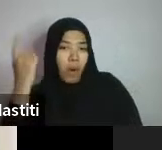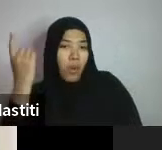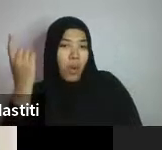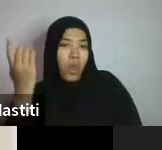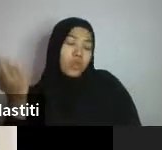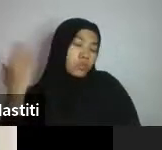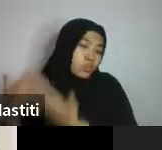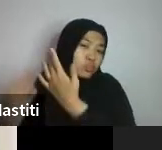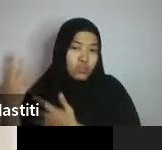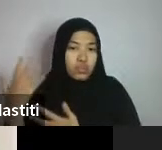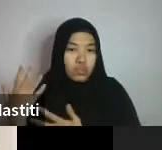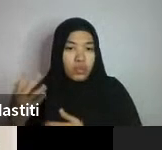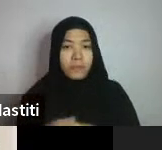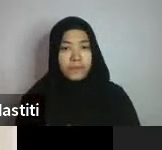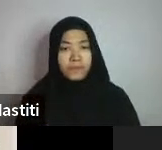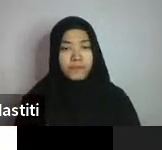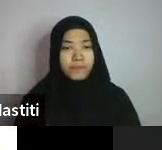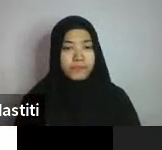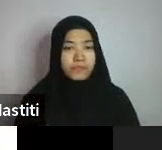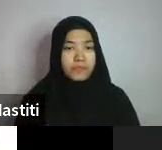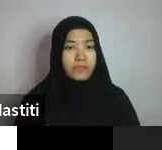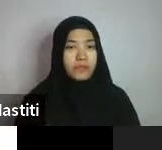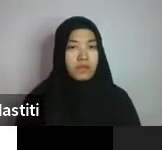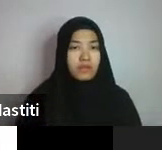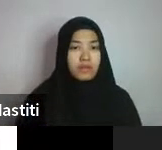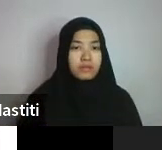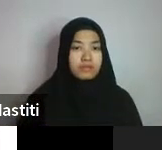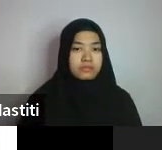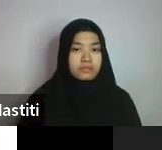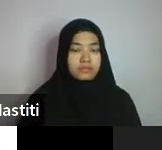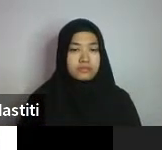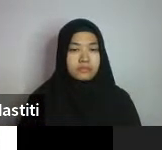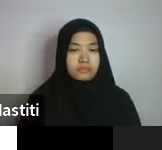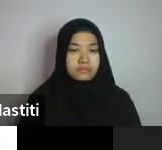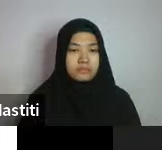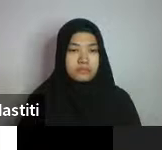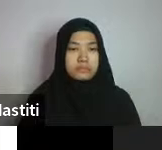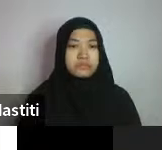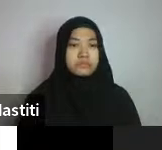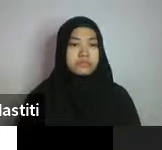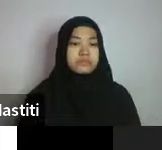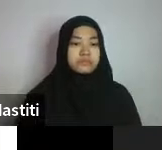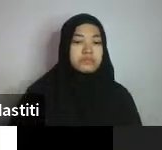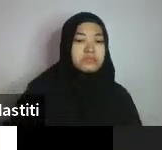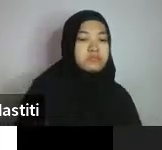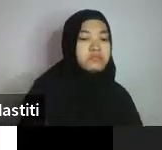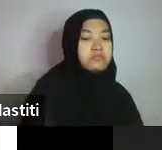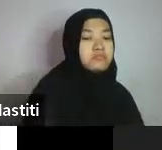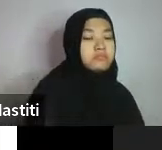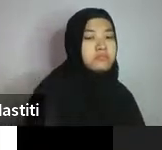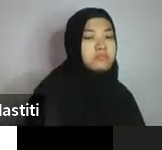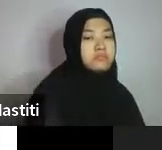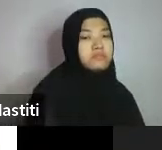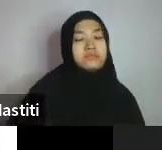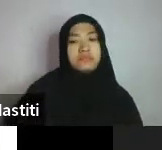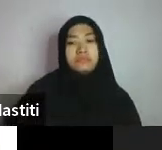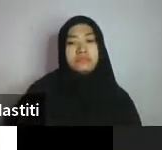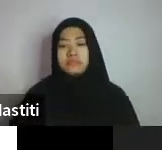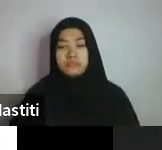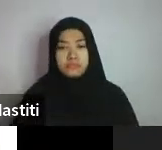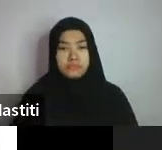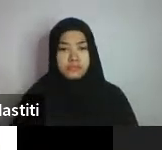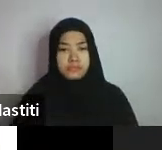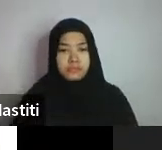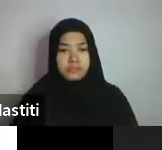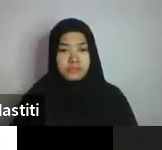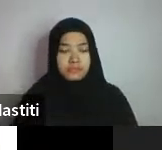where people worked like this, and workshops. And of course, women patients, they worked in the